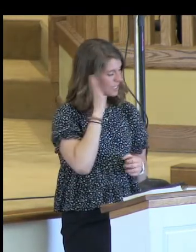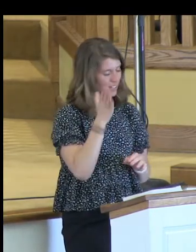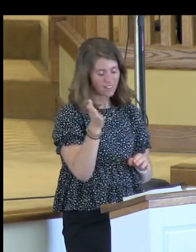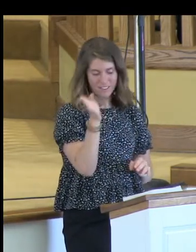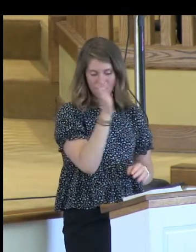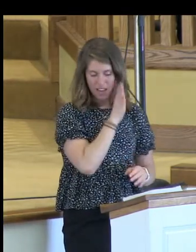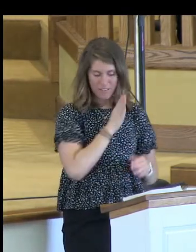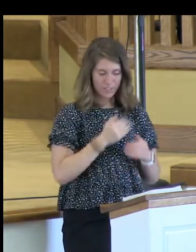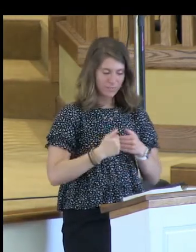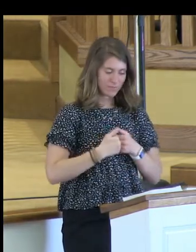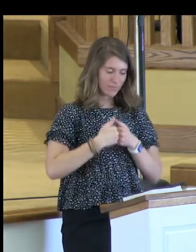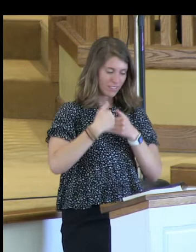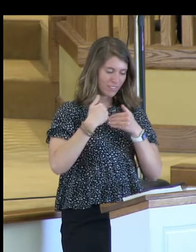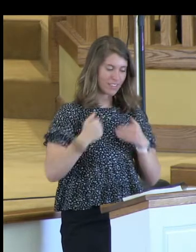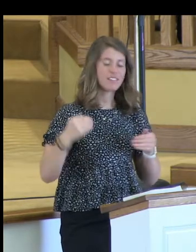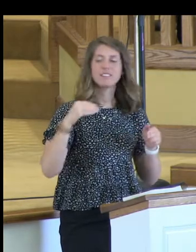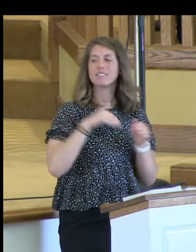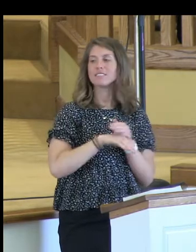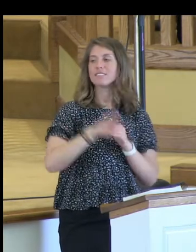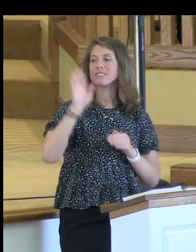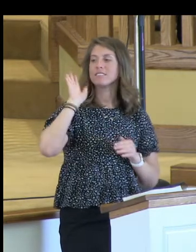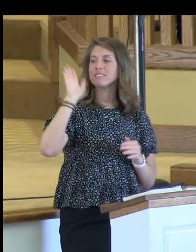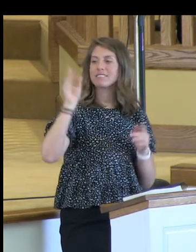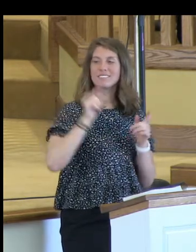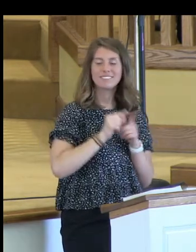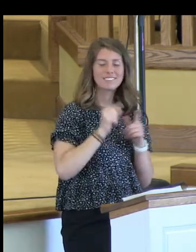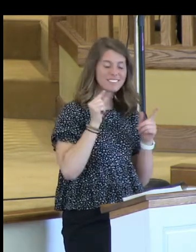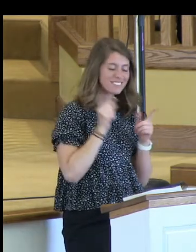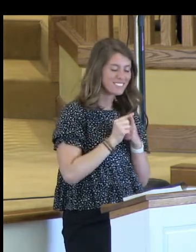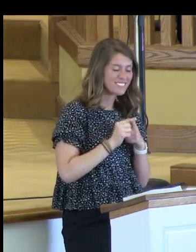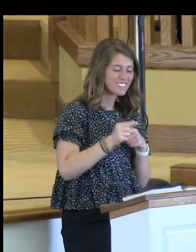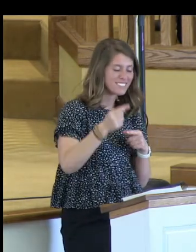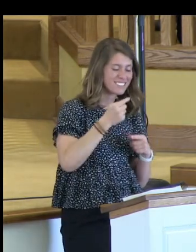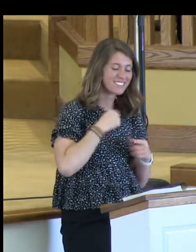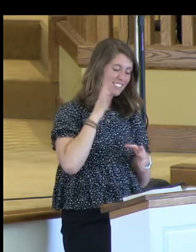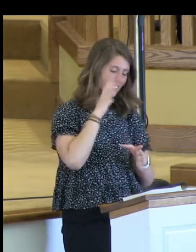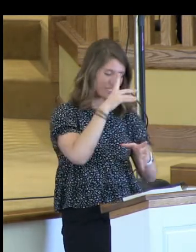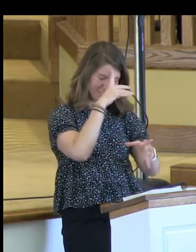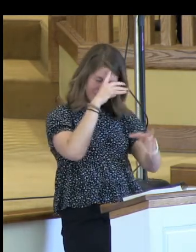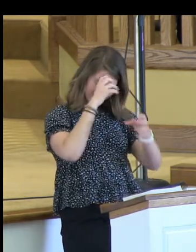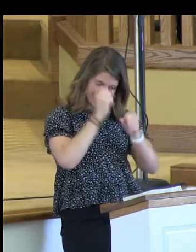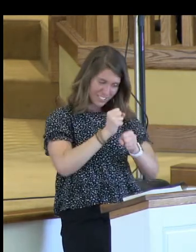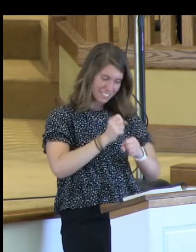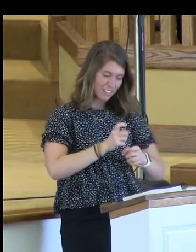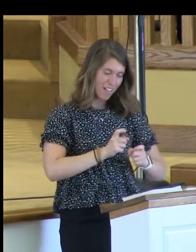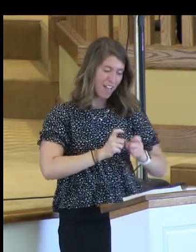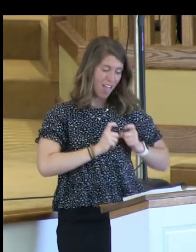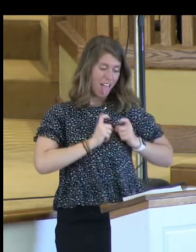Trust.